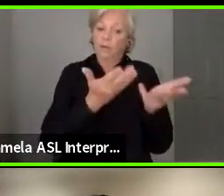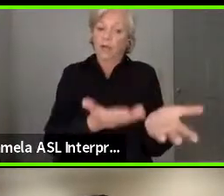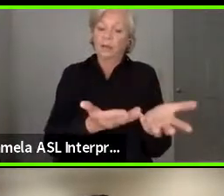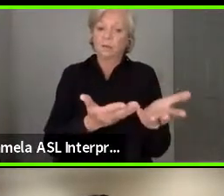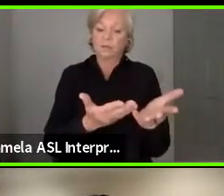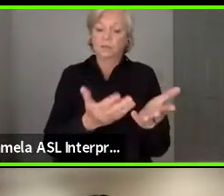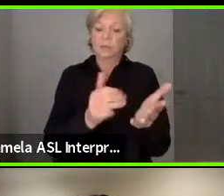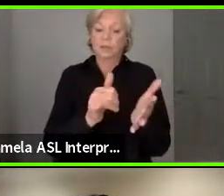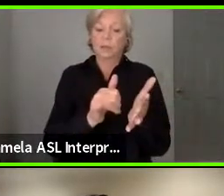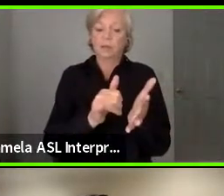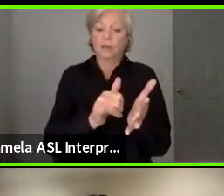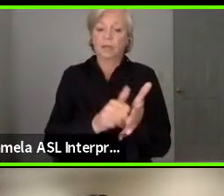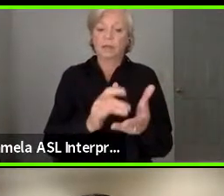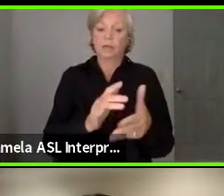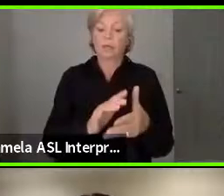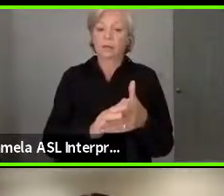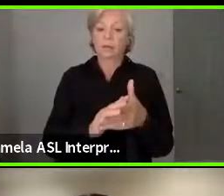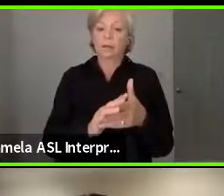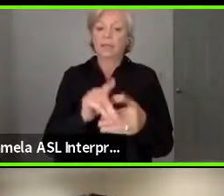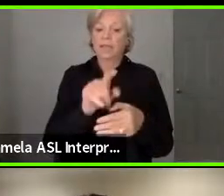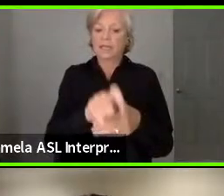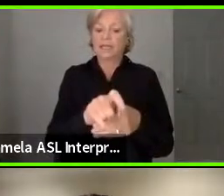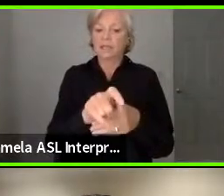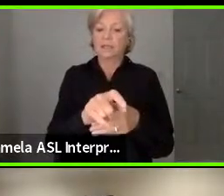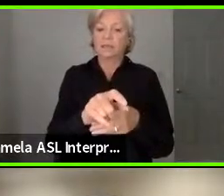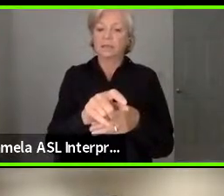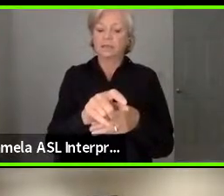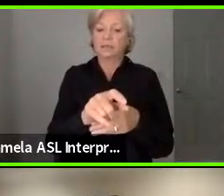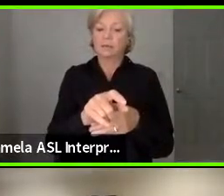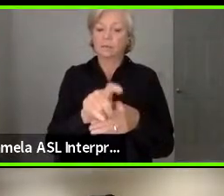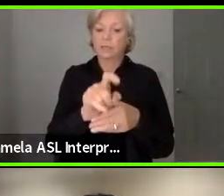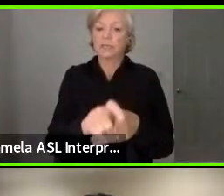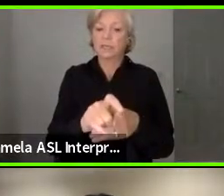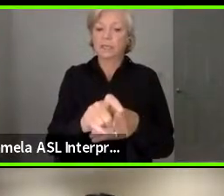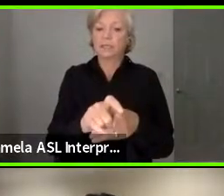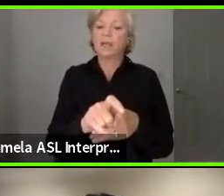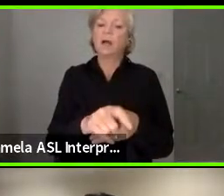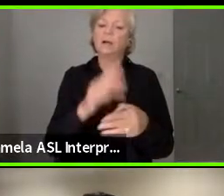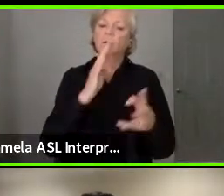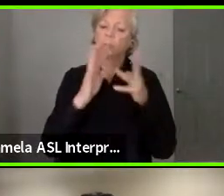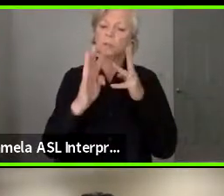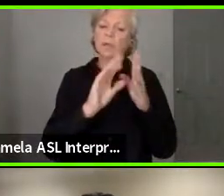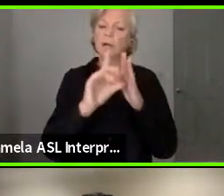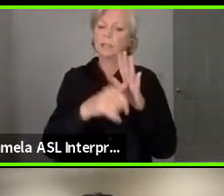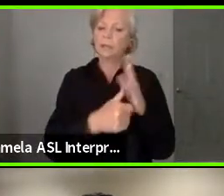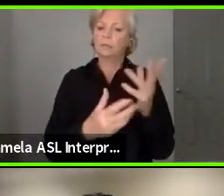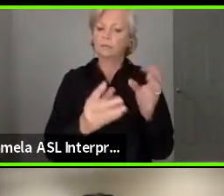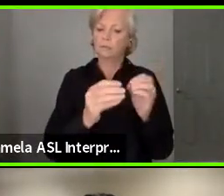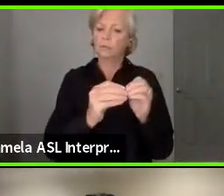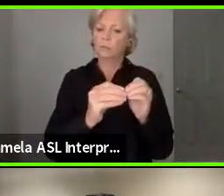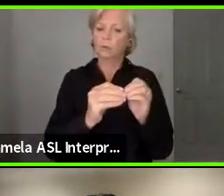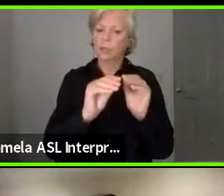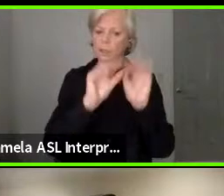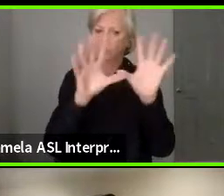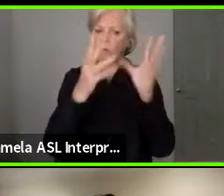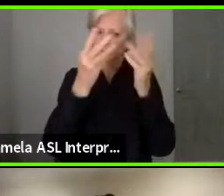so they're all on the same page. Absolutely. We'll get back to you, Wendy. Thank you for the question. Thank